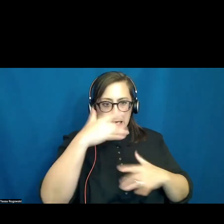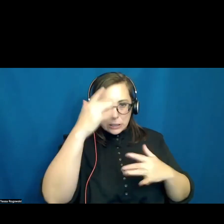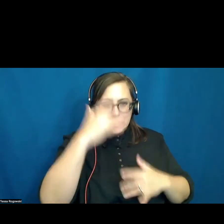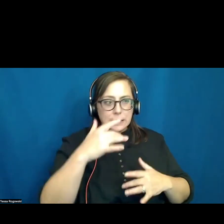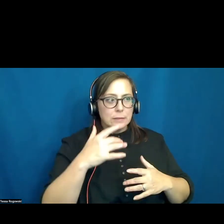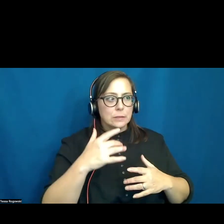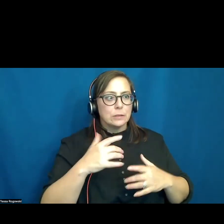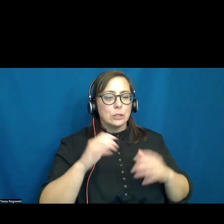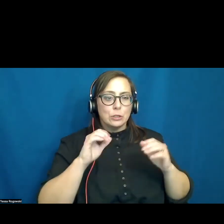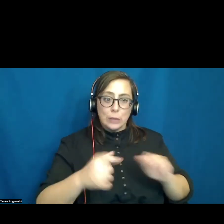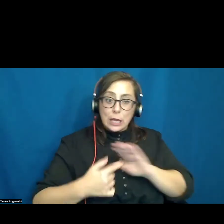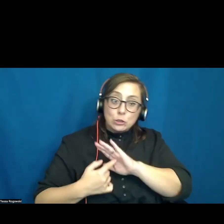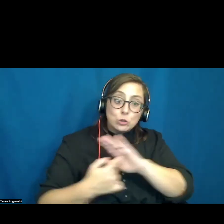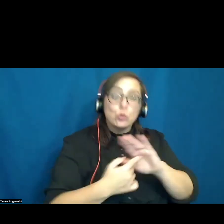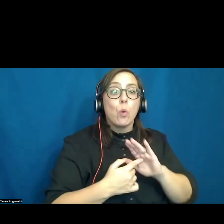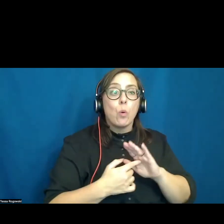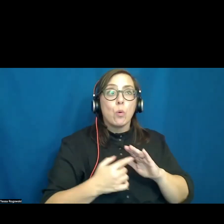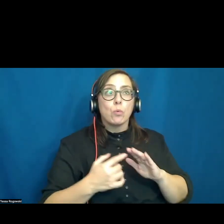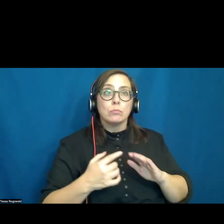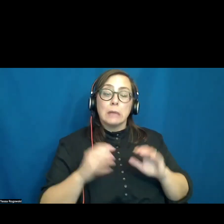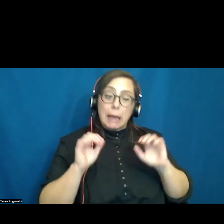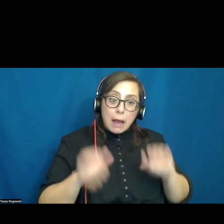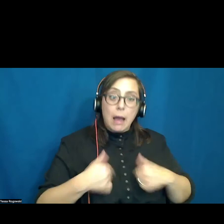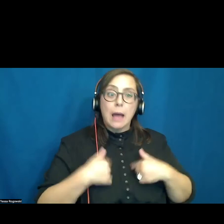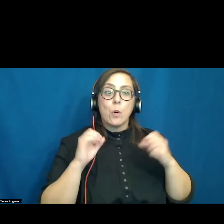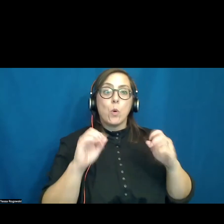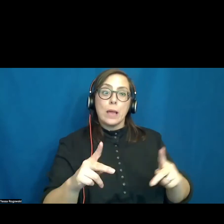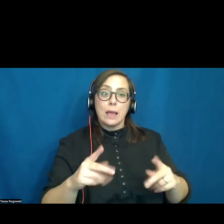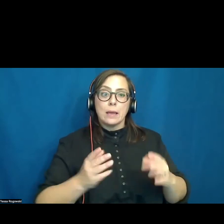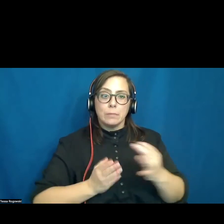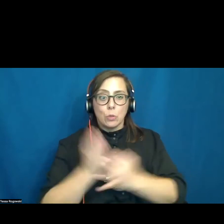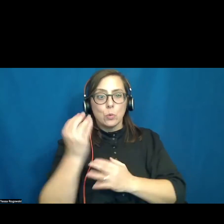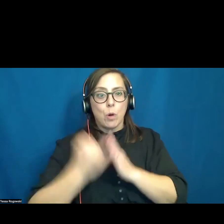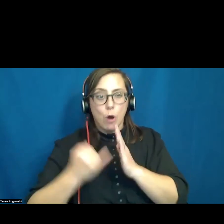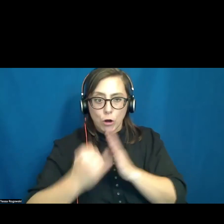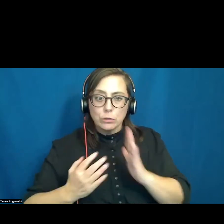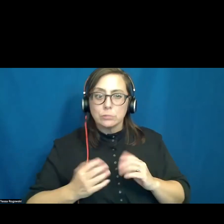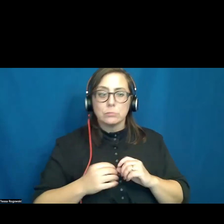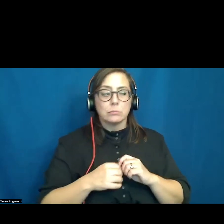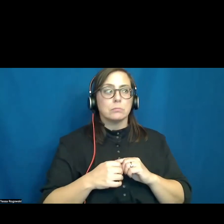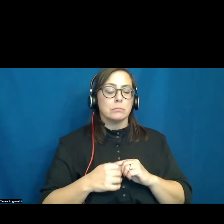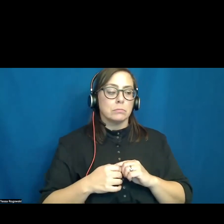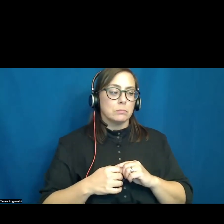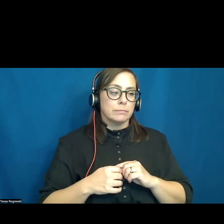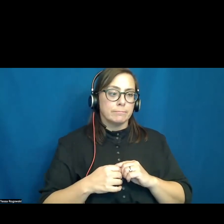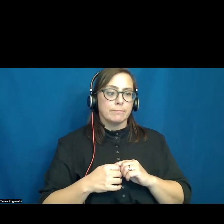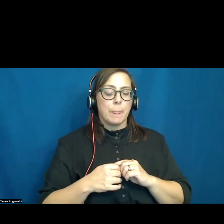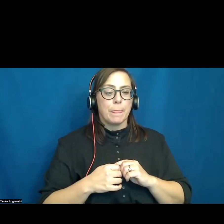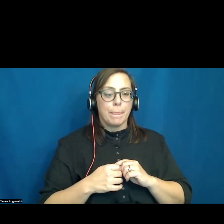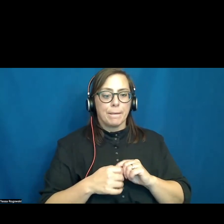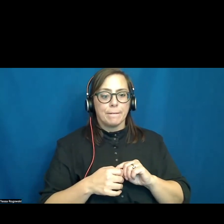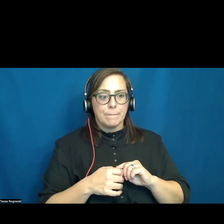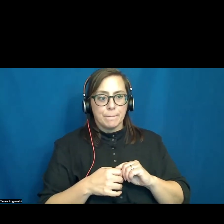probably promote this language, there's a kind of embedded cure narrative, I think, in it. Or and at